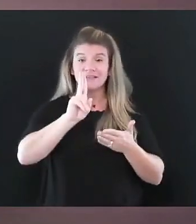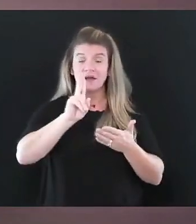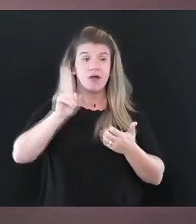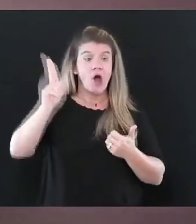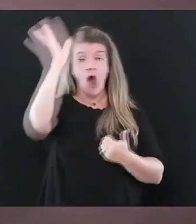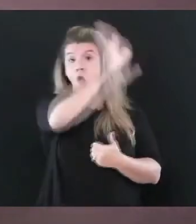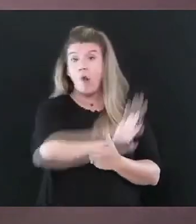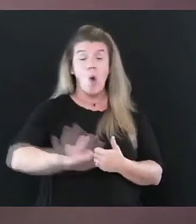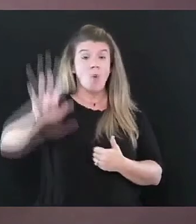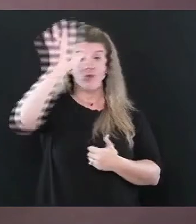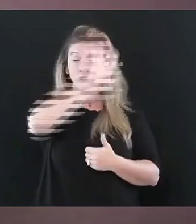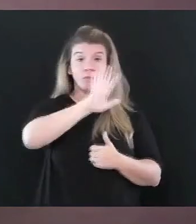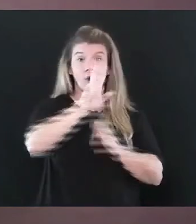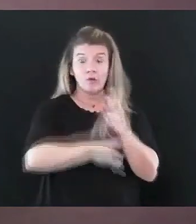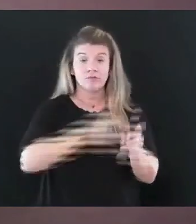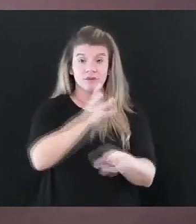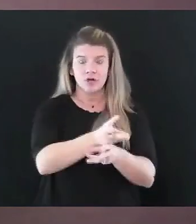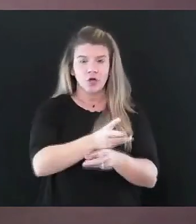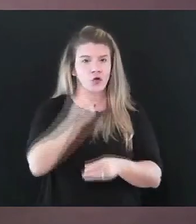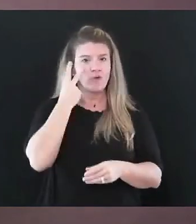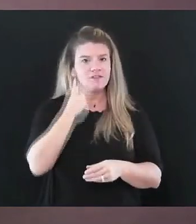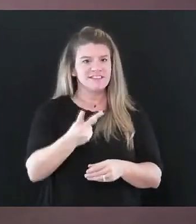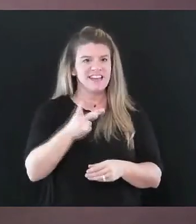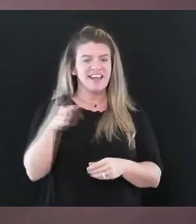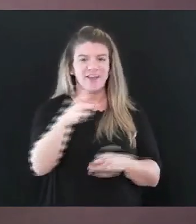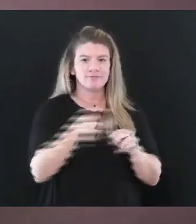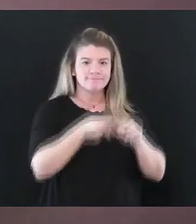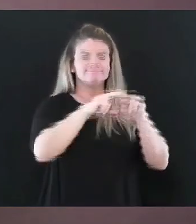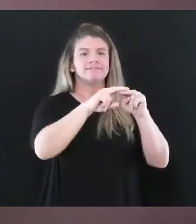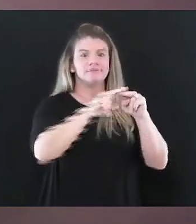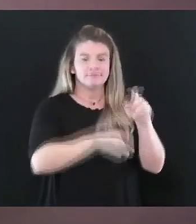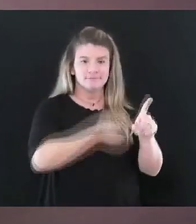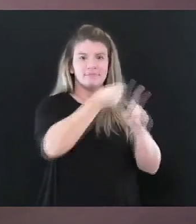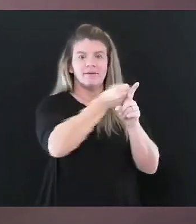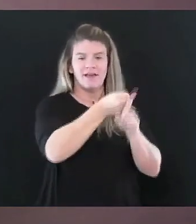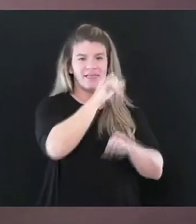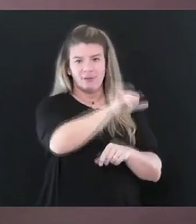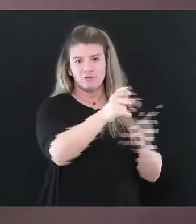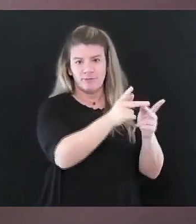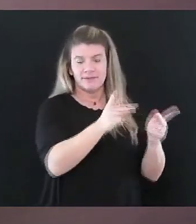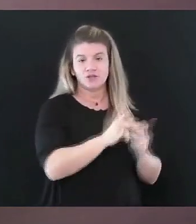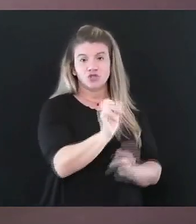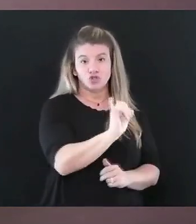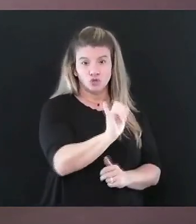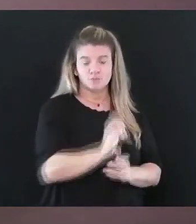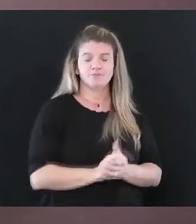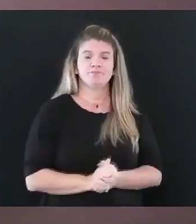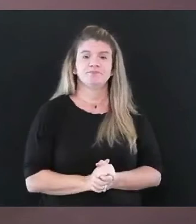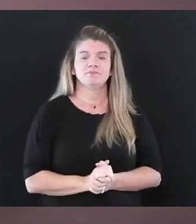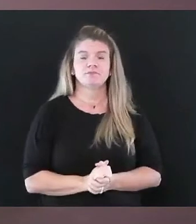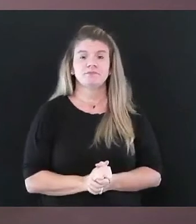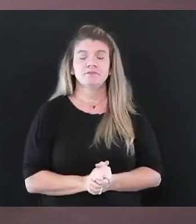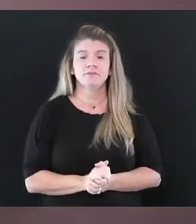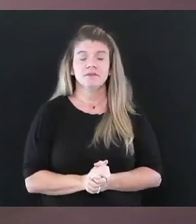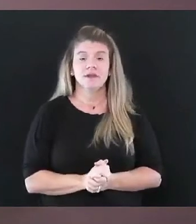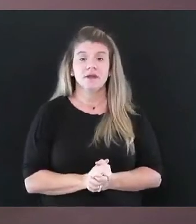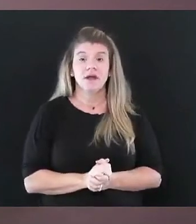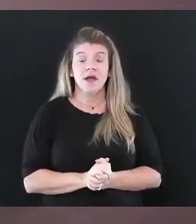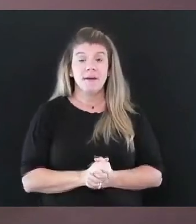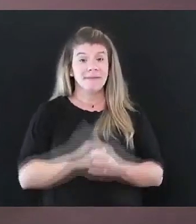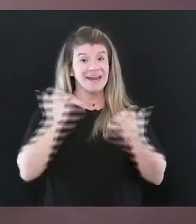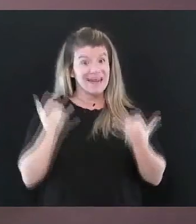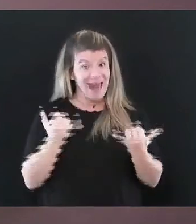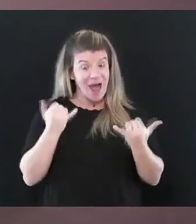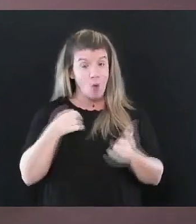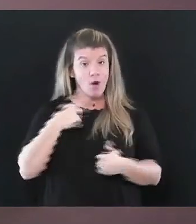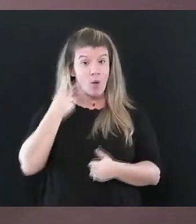country, we have seen some spike in the number of cases in this population. But what we see across the state of